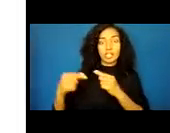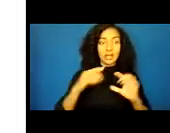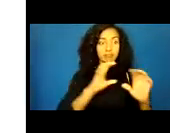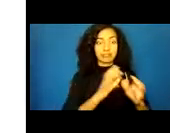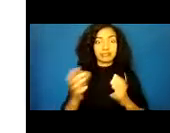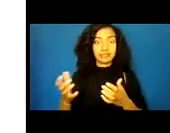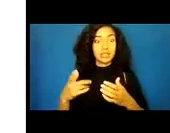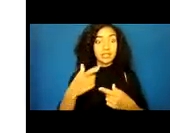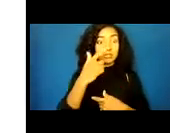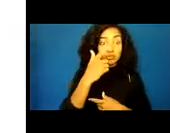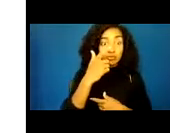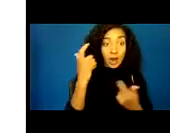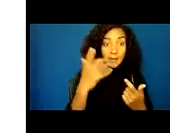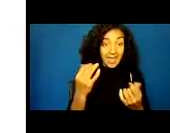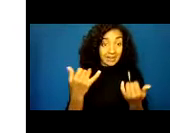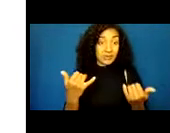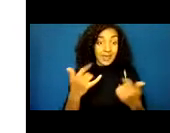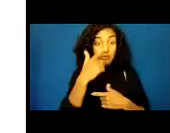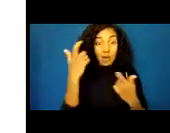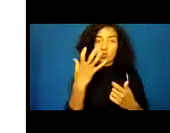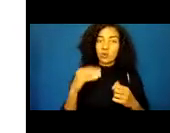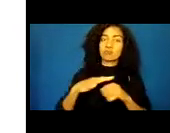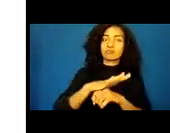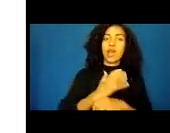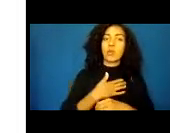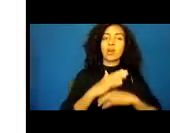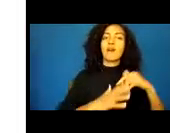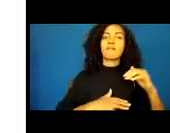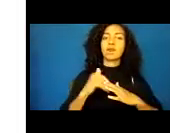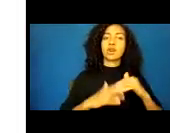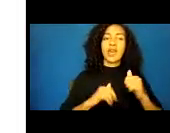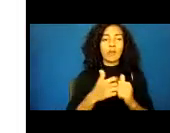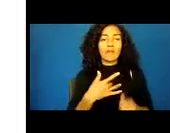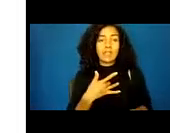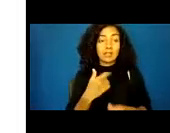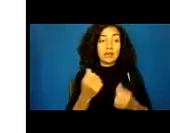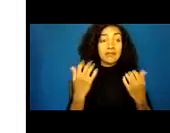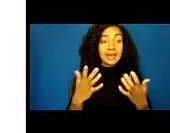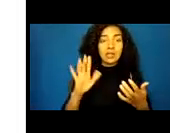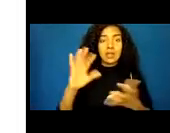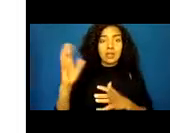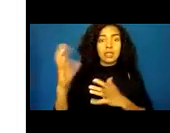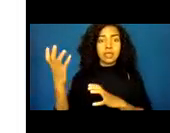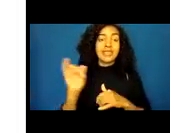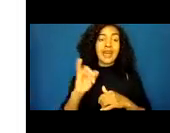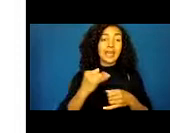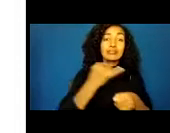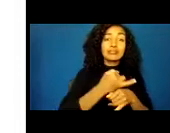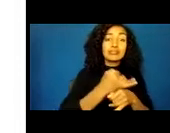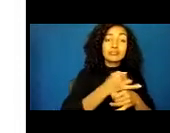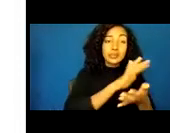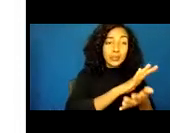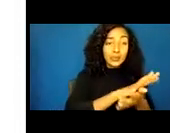levels. Many interruptions, such as boarding schools and colonization of our cultural teachings, have